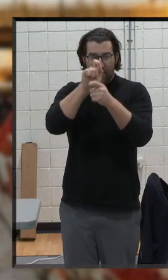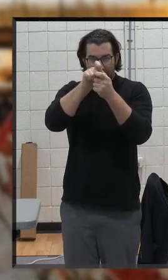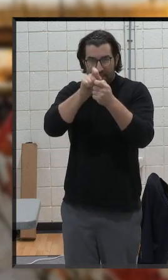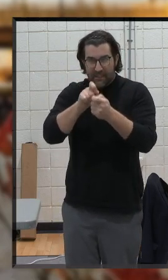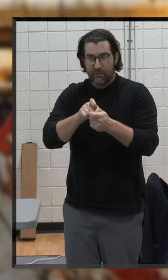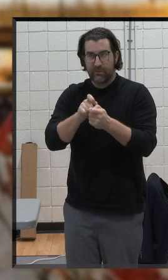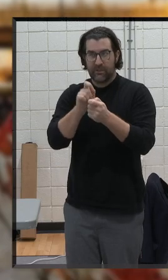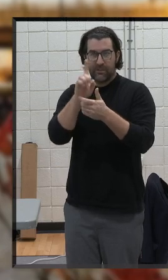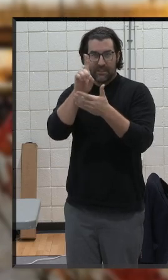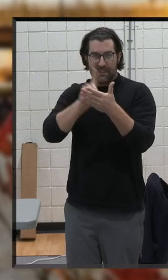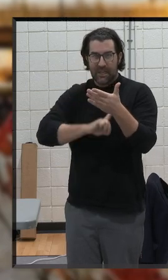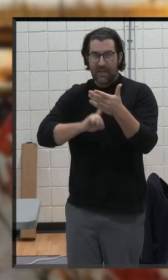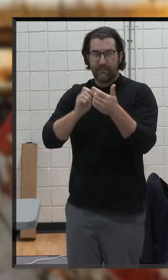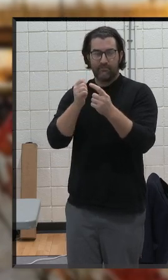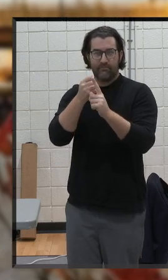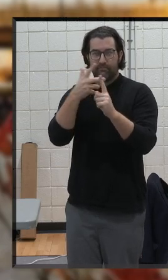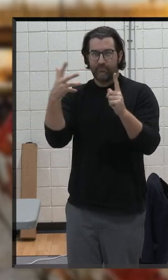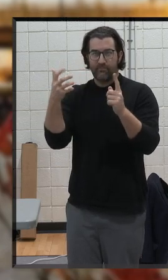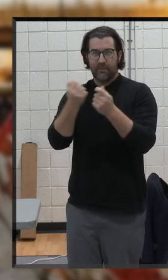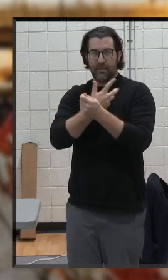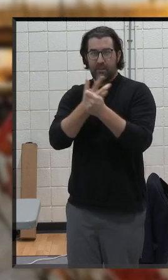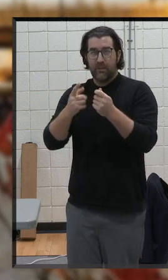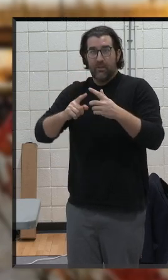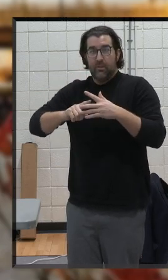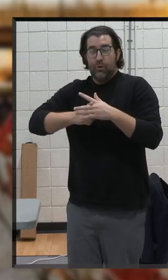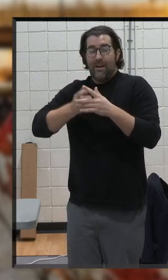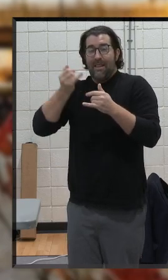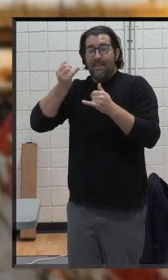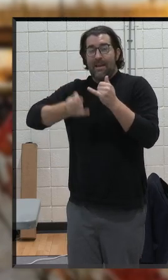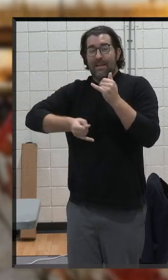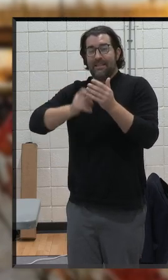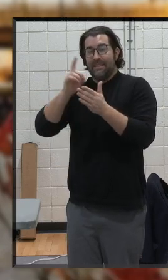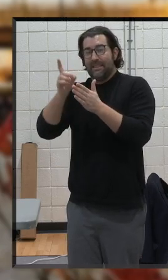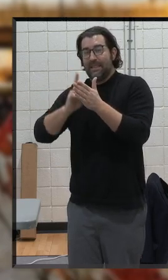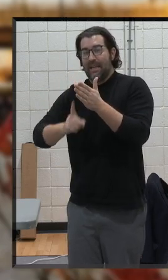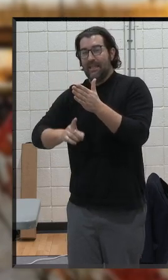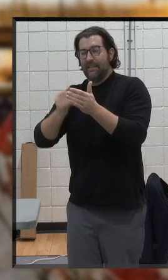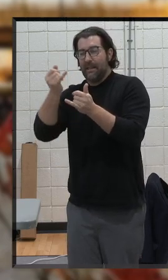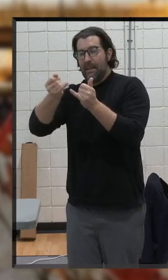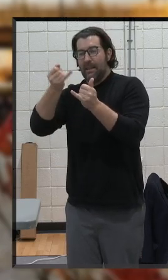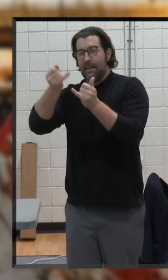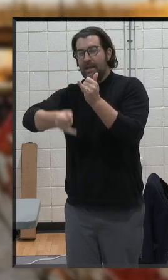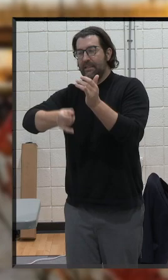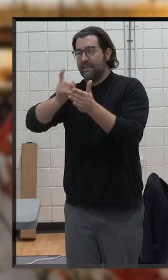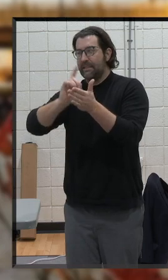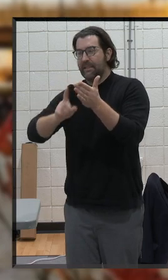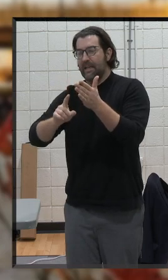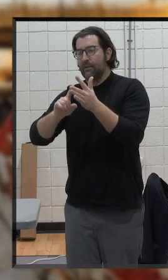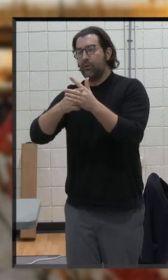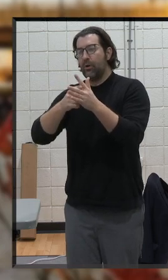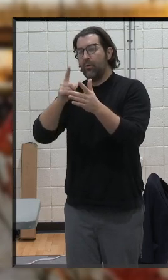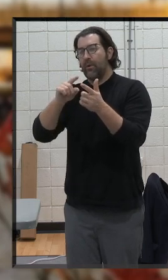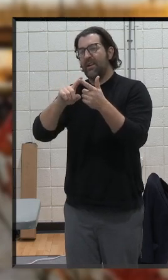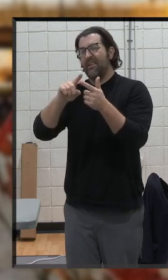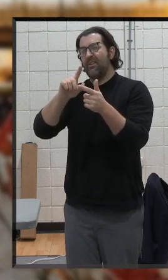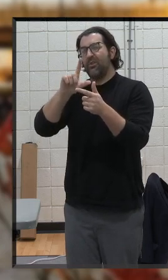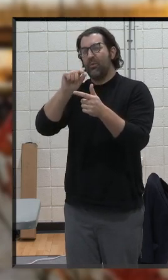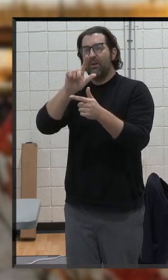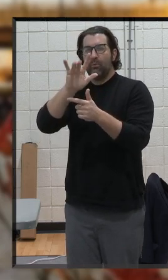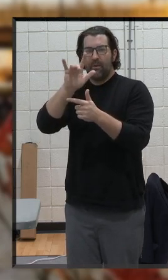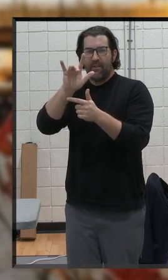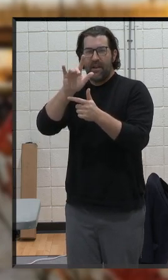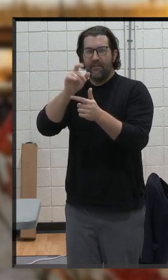to do, and then plan to start final design, which is the last phase of design, in early